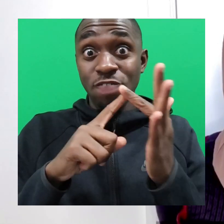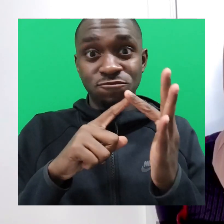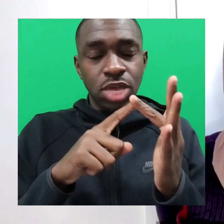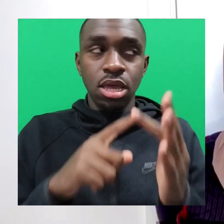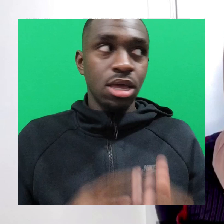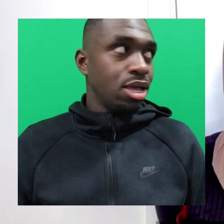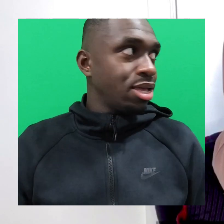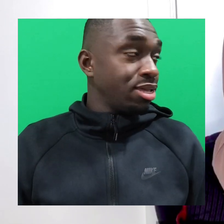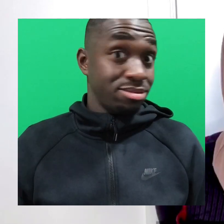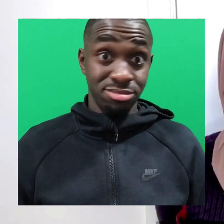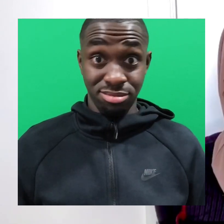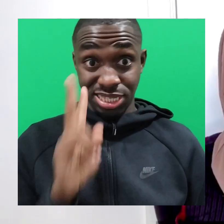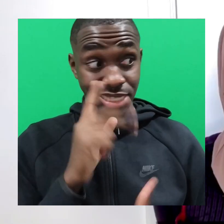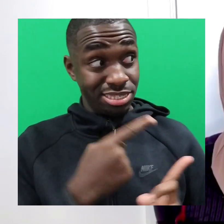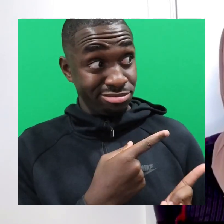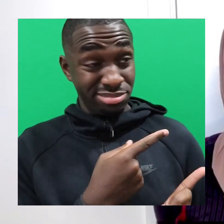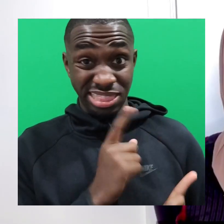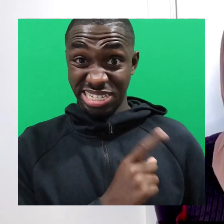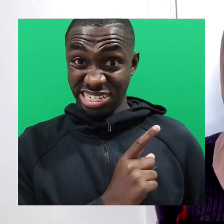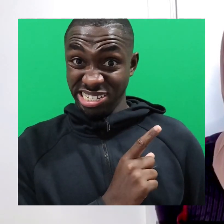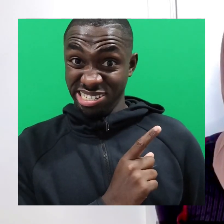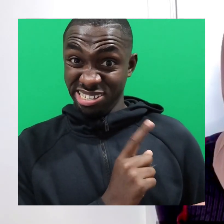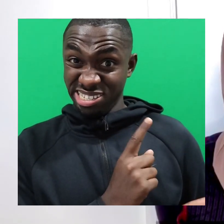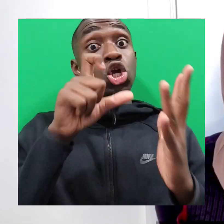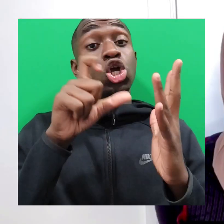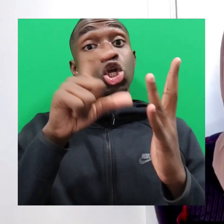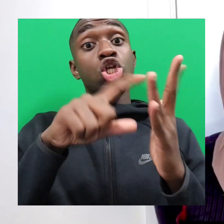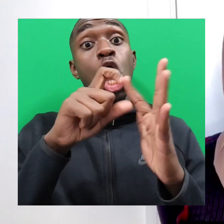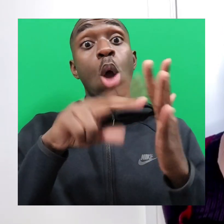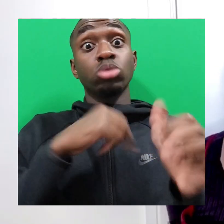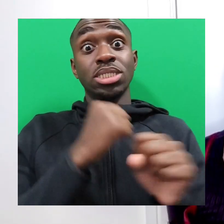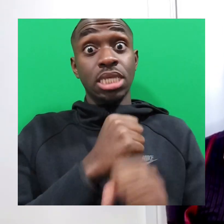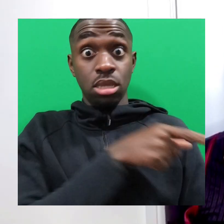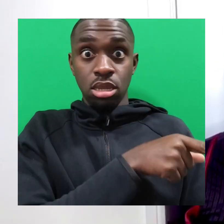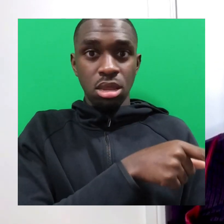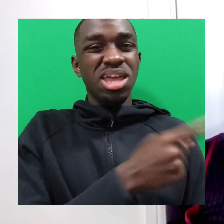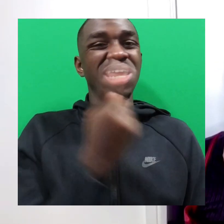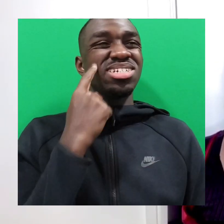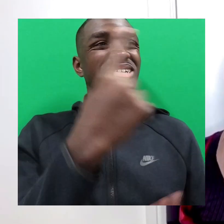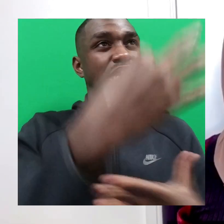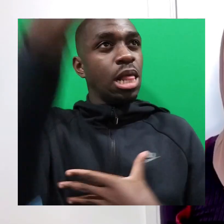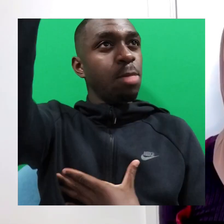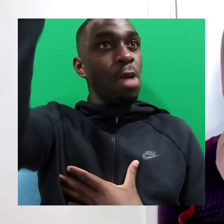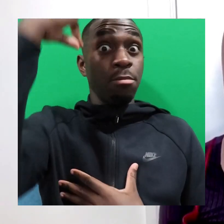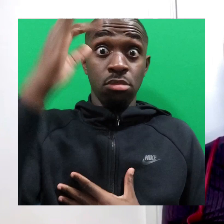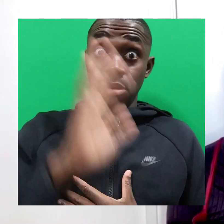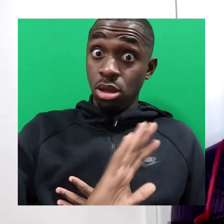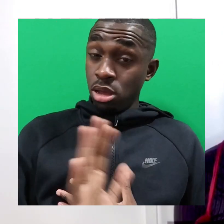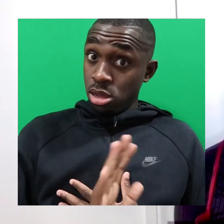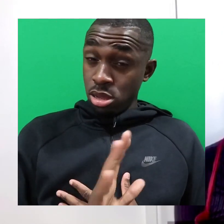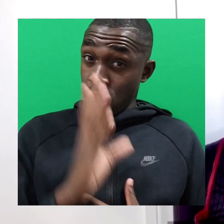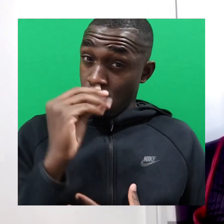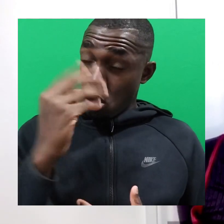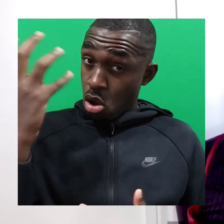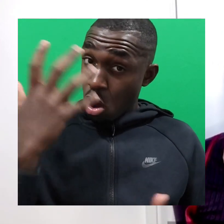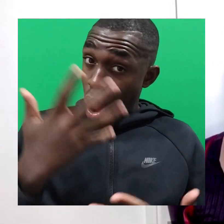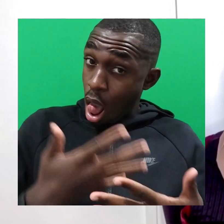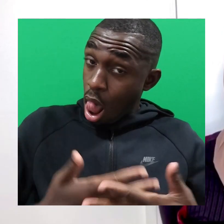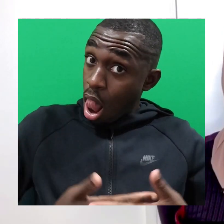that I wanted for a very long time. So it was like, do I play it safe? Do I take a chance?